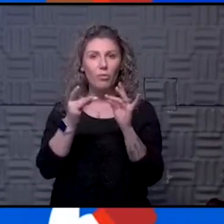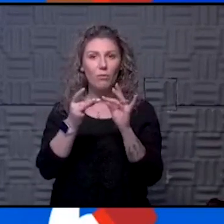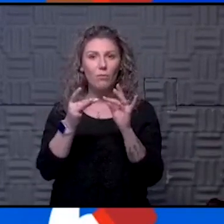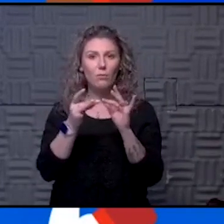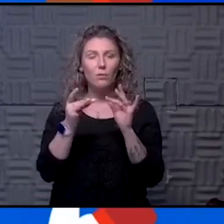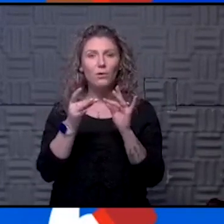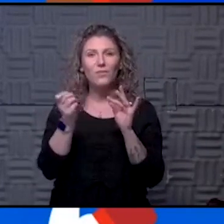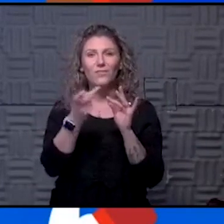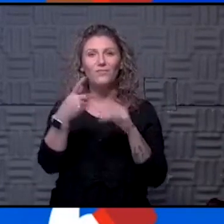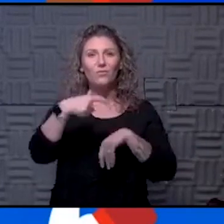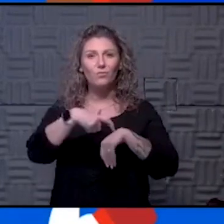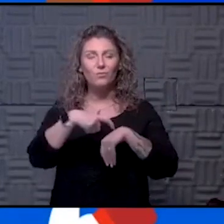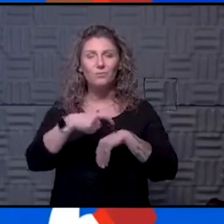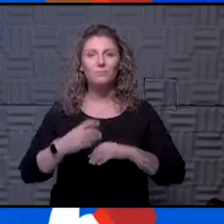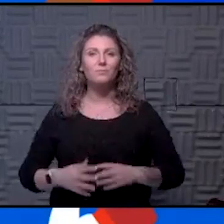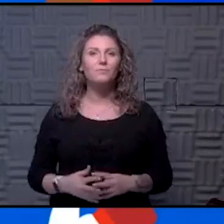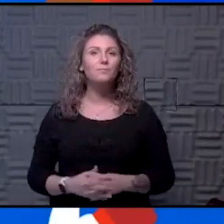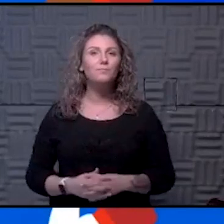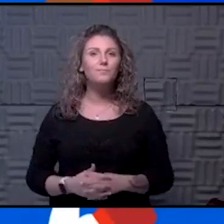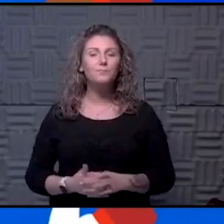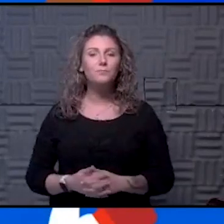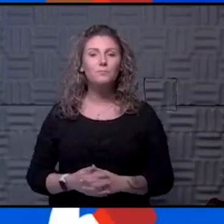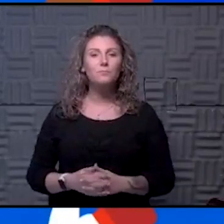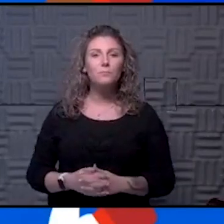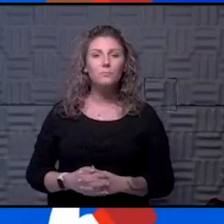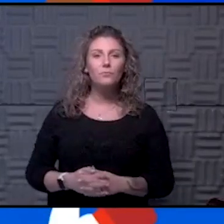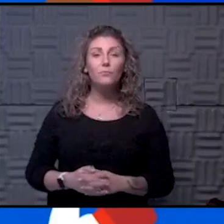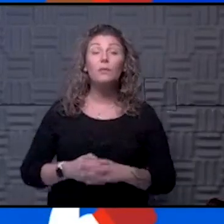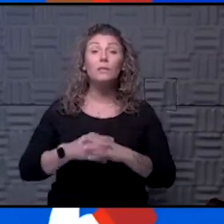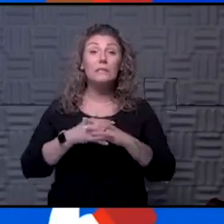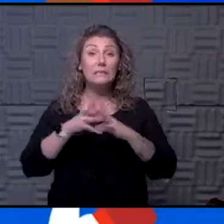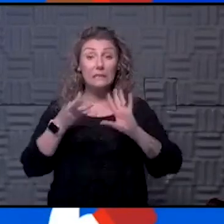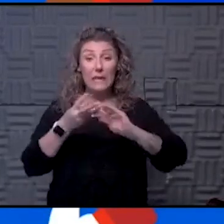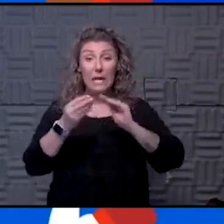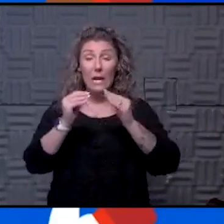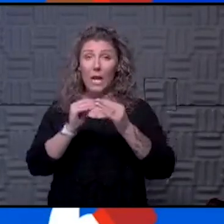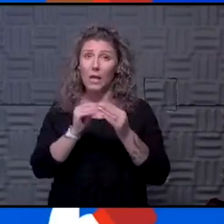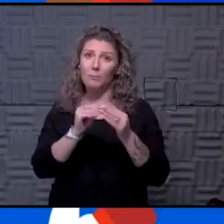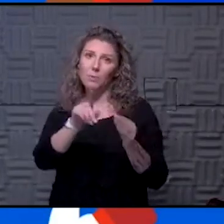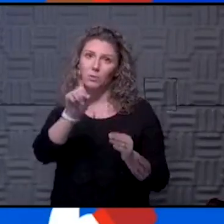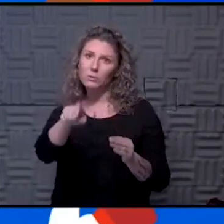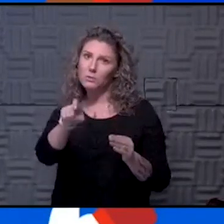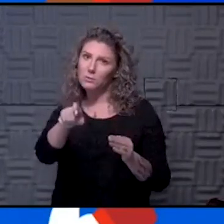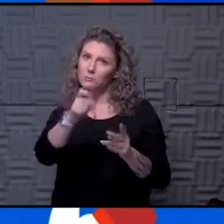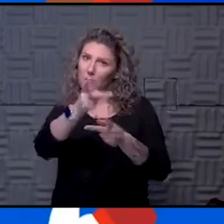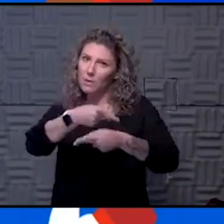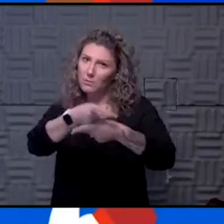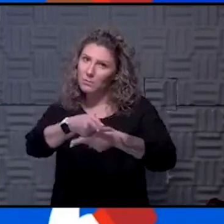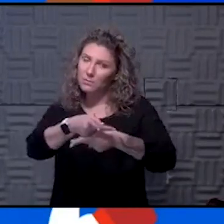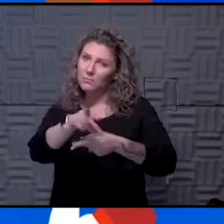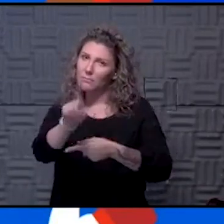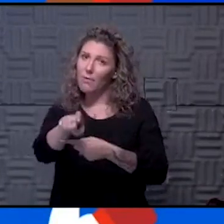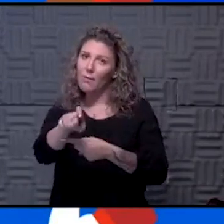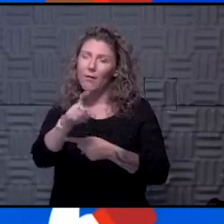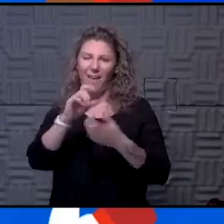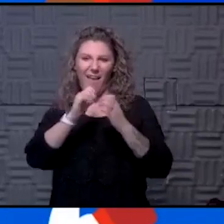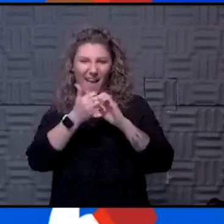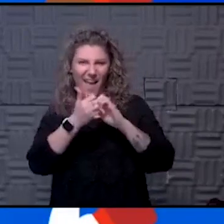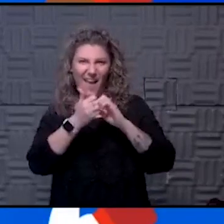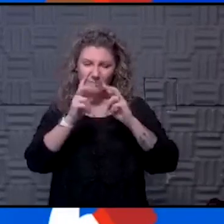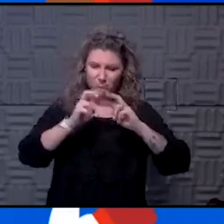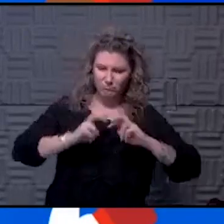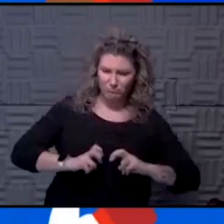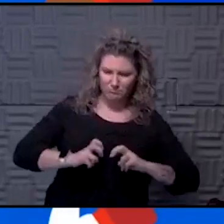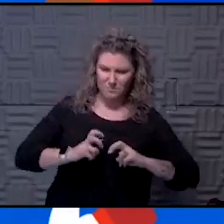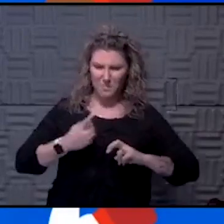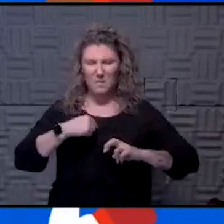couple of times, those numbers, we have to be careful with how we interpret them,